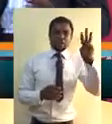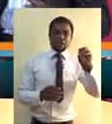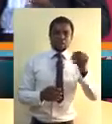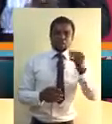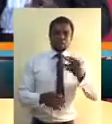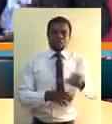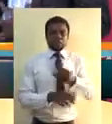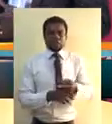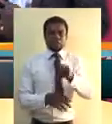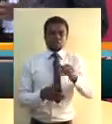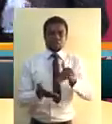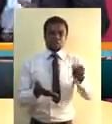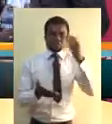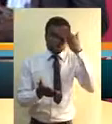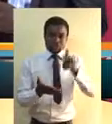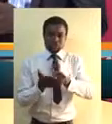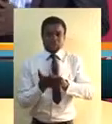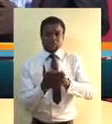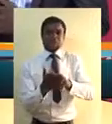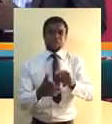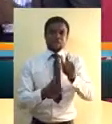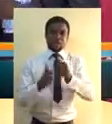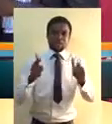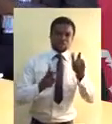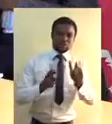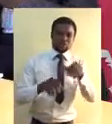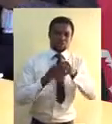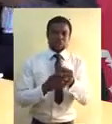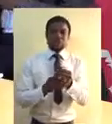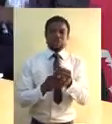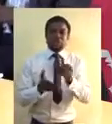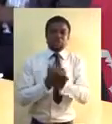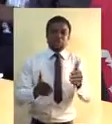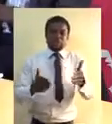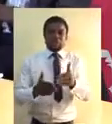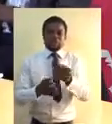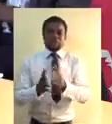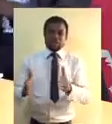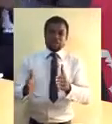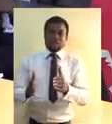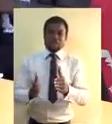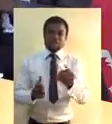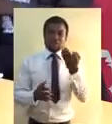is a new body of language in education that is there to bridge the gap of